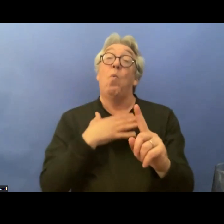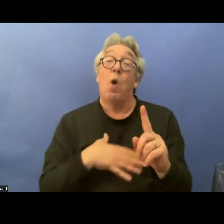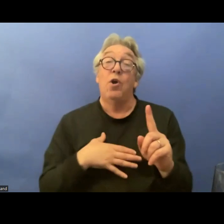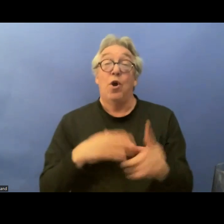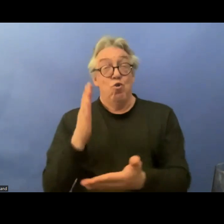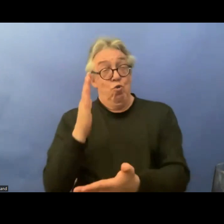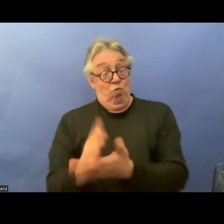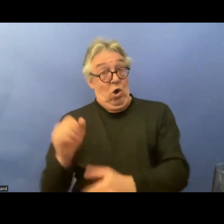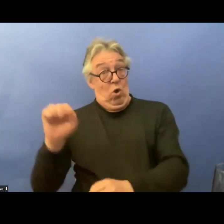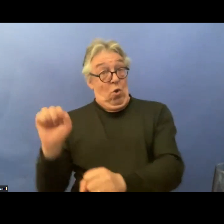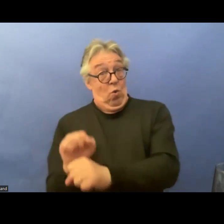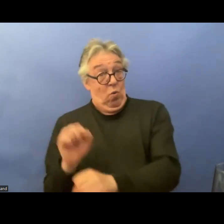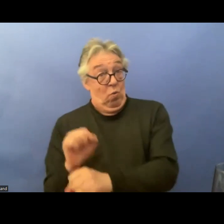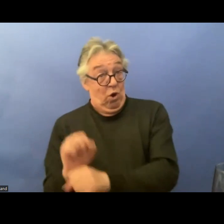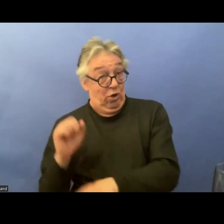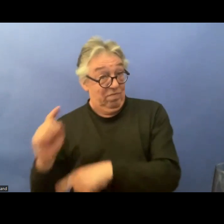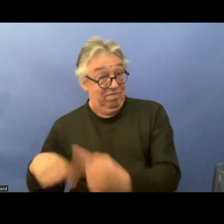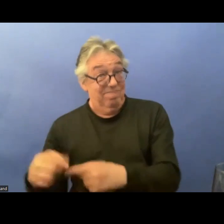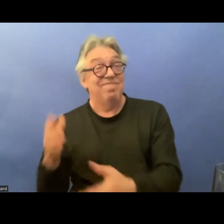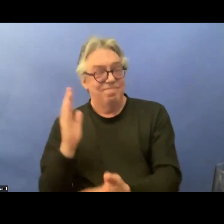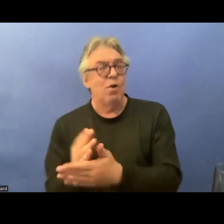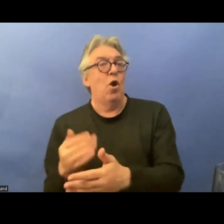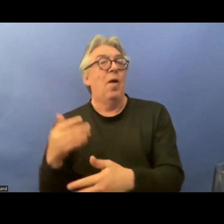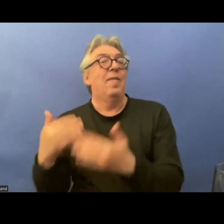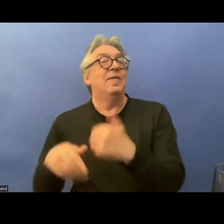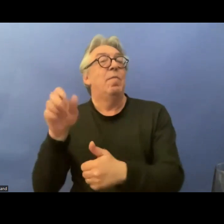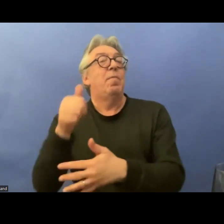There's also a lot of ongoing work to better integrate